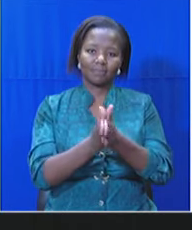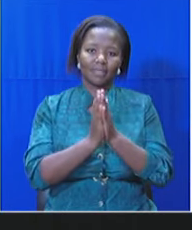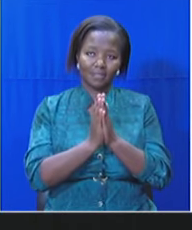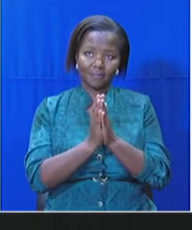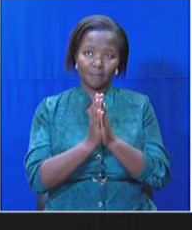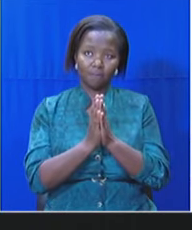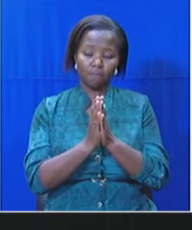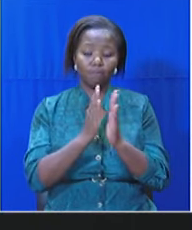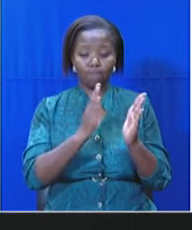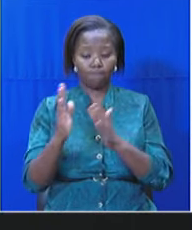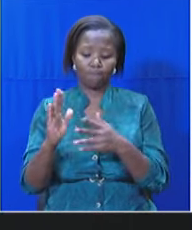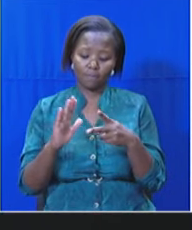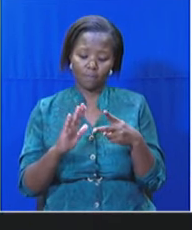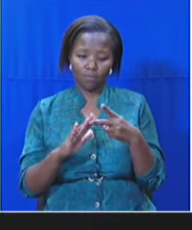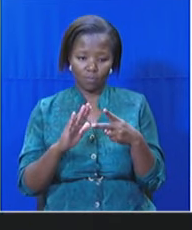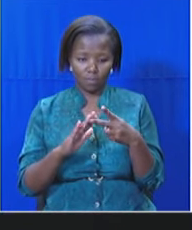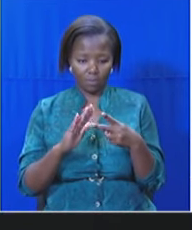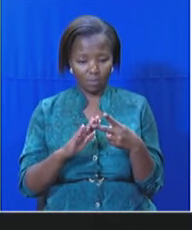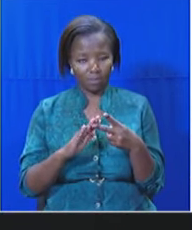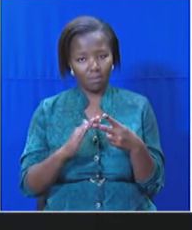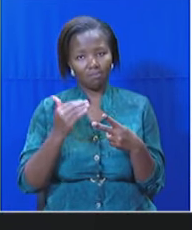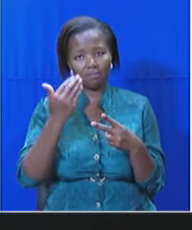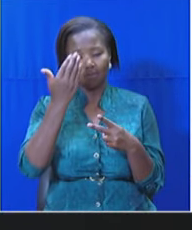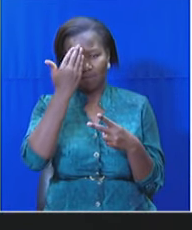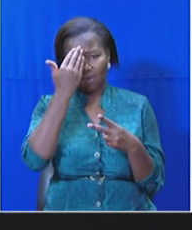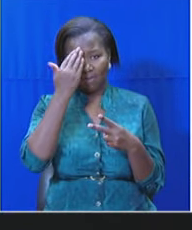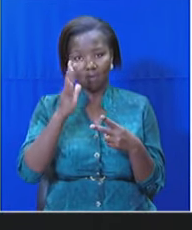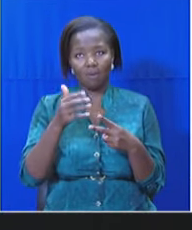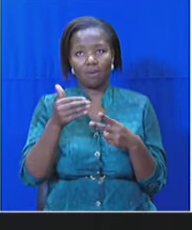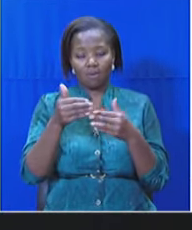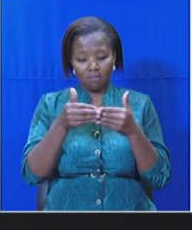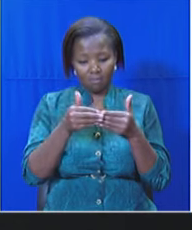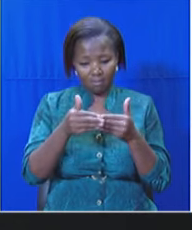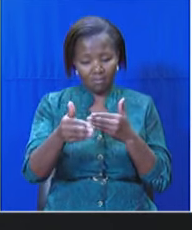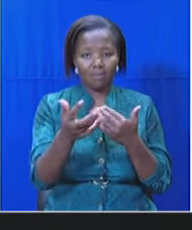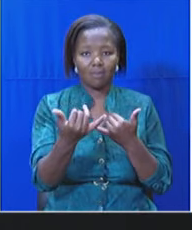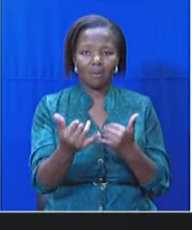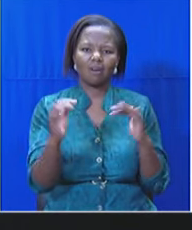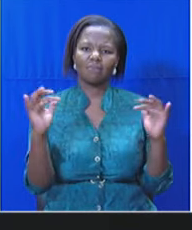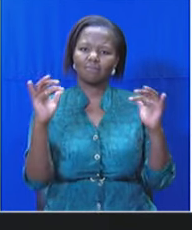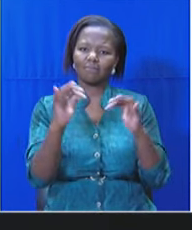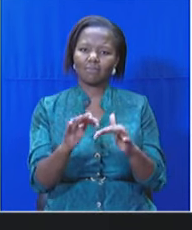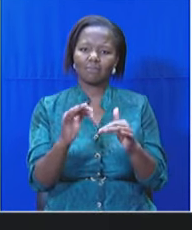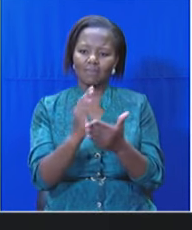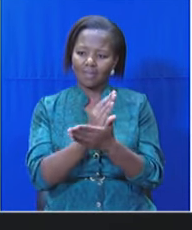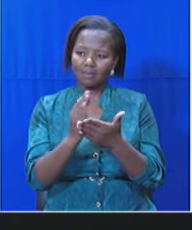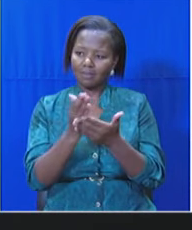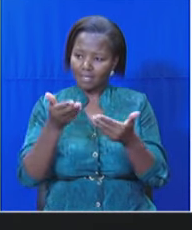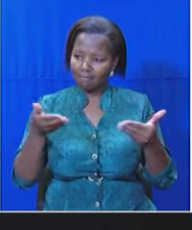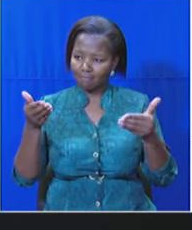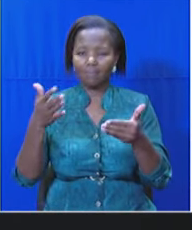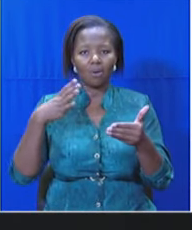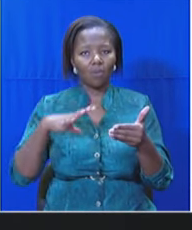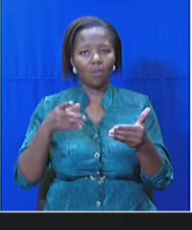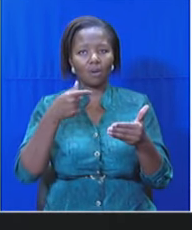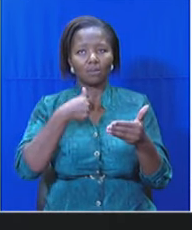Secondly, I know that through the sitting, some of us may want to inform our